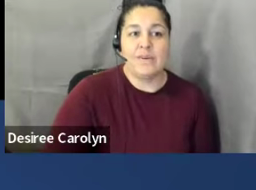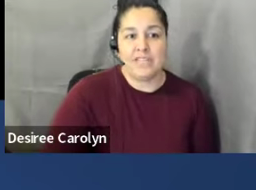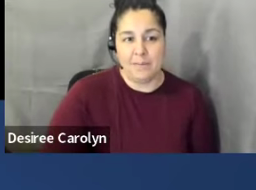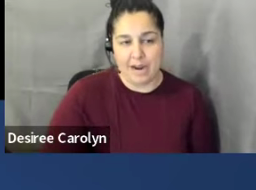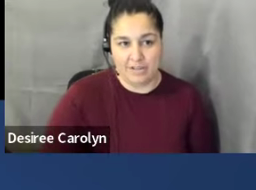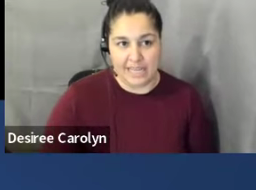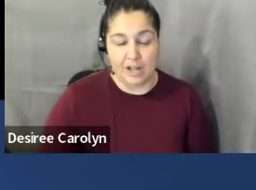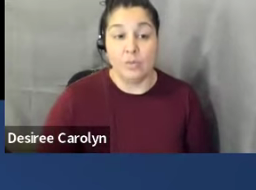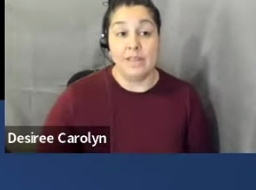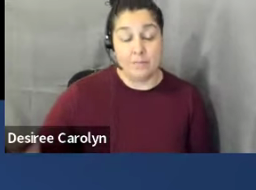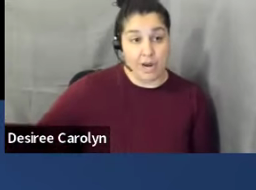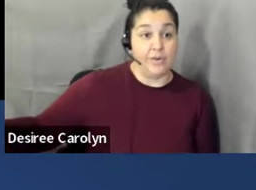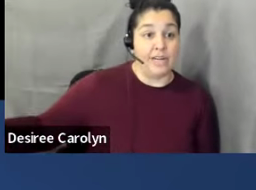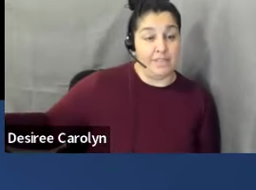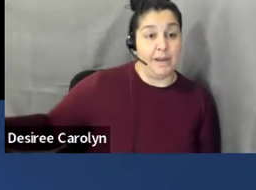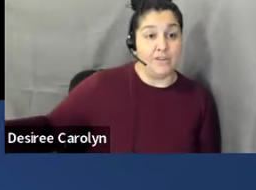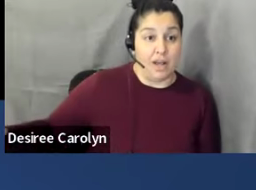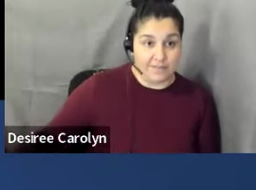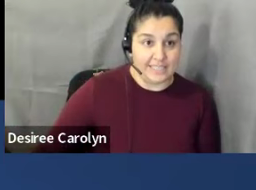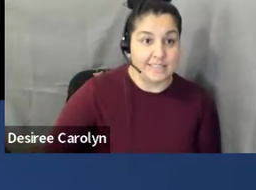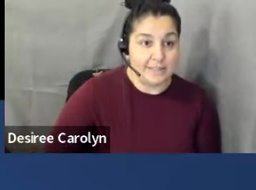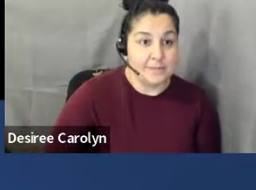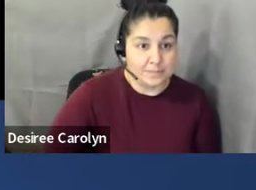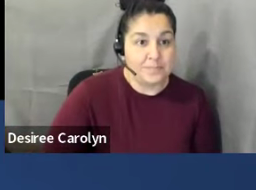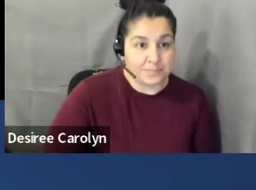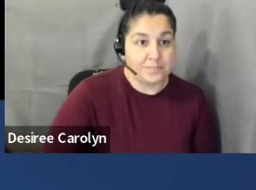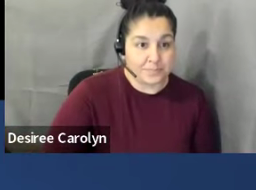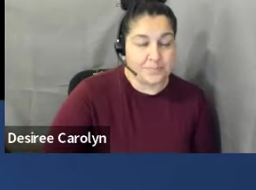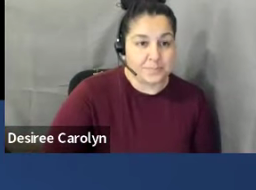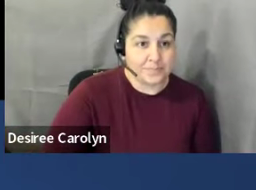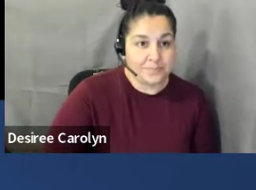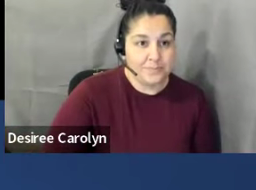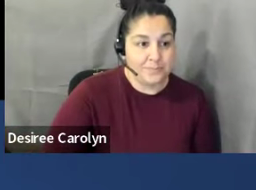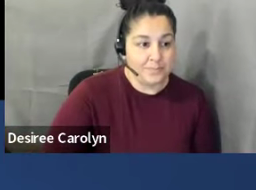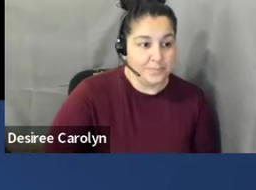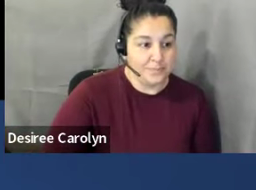we do everything parallel with the priority of the mayor's office.